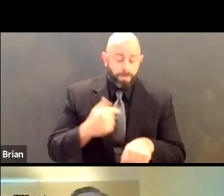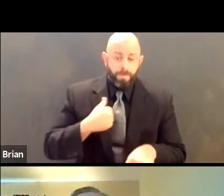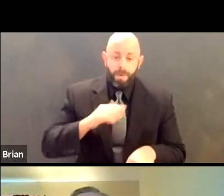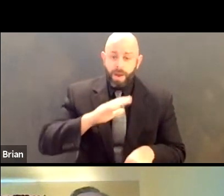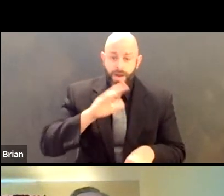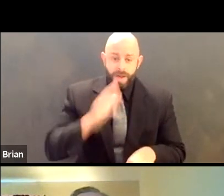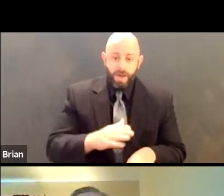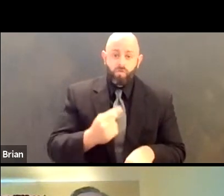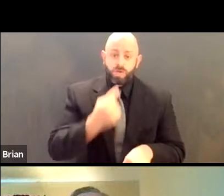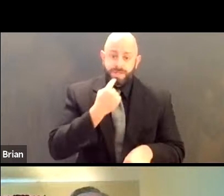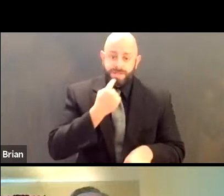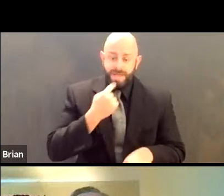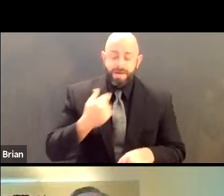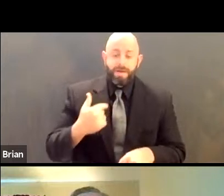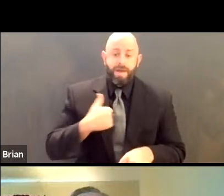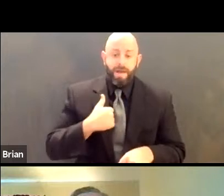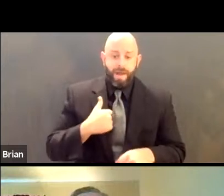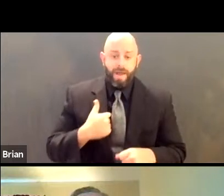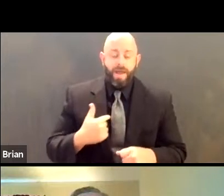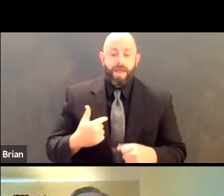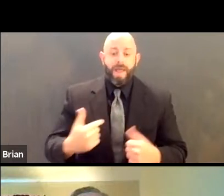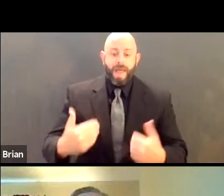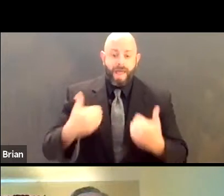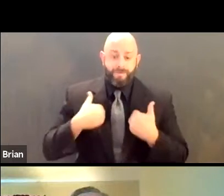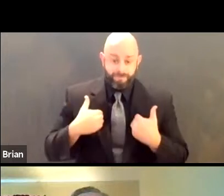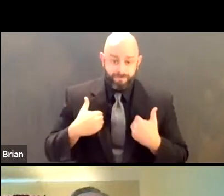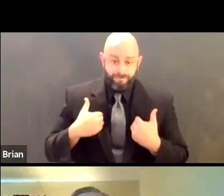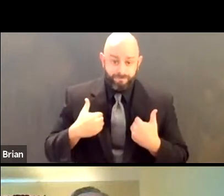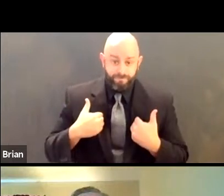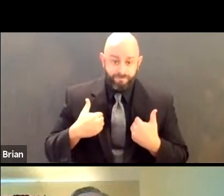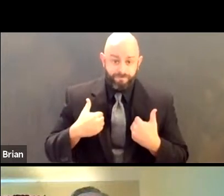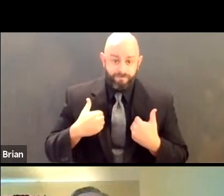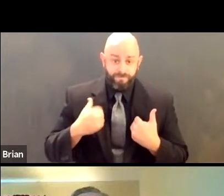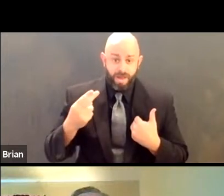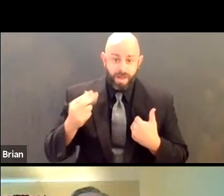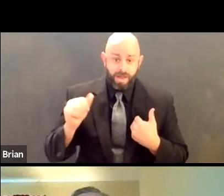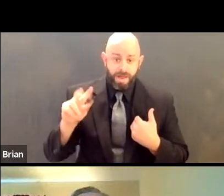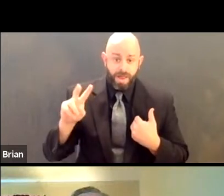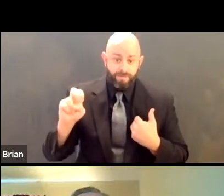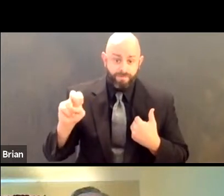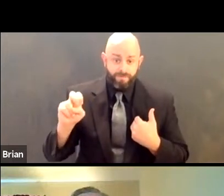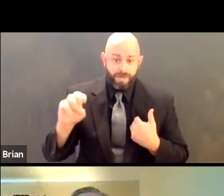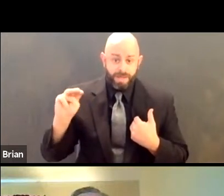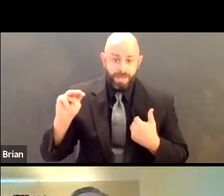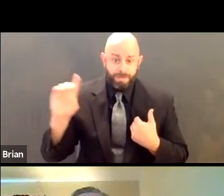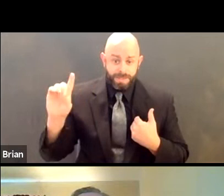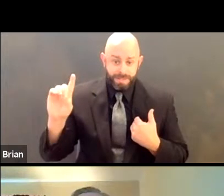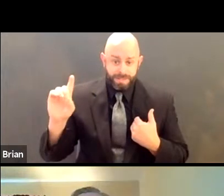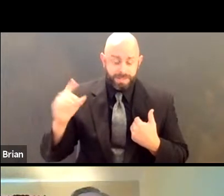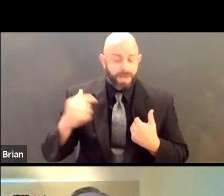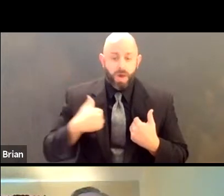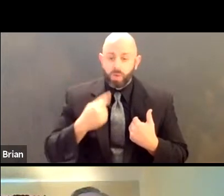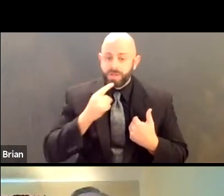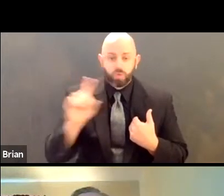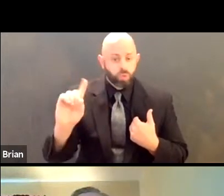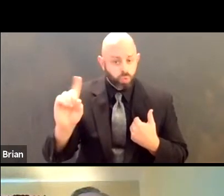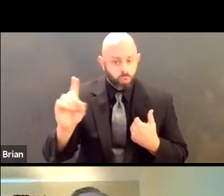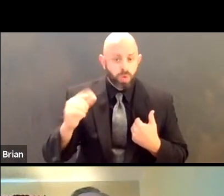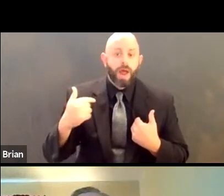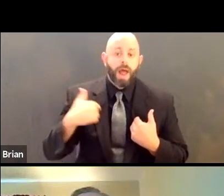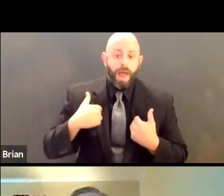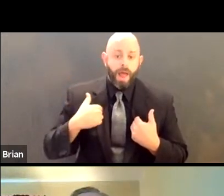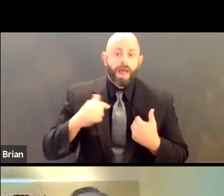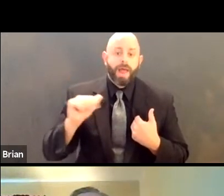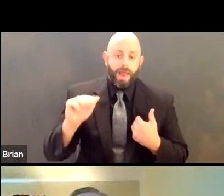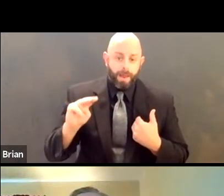said I have muscular dystrophy. I would say I am diagnosed with muscular